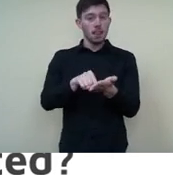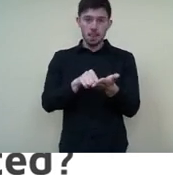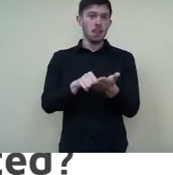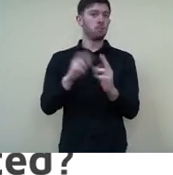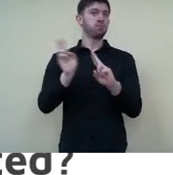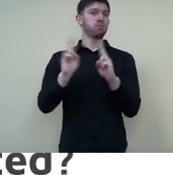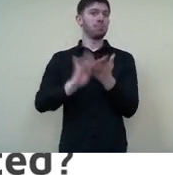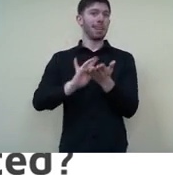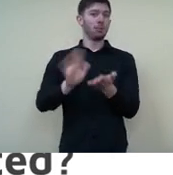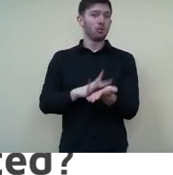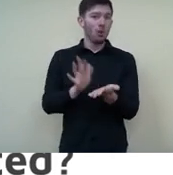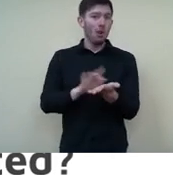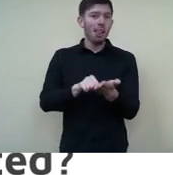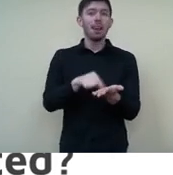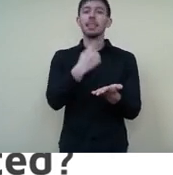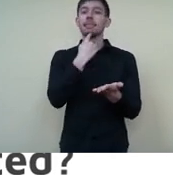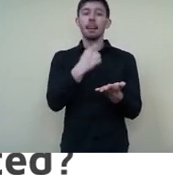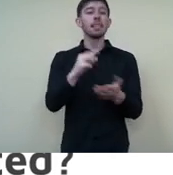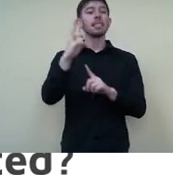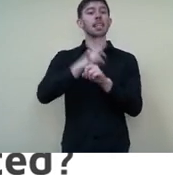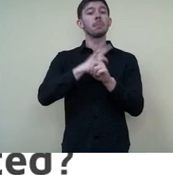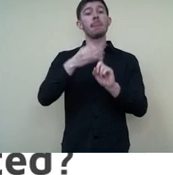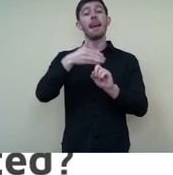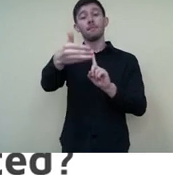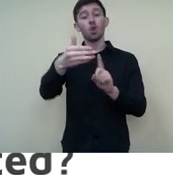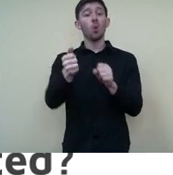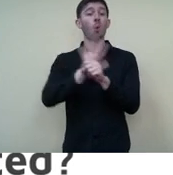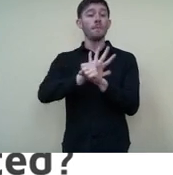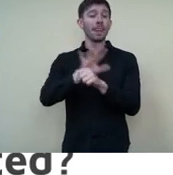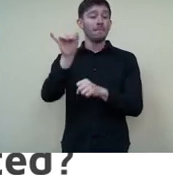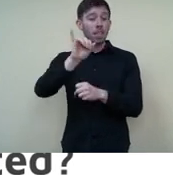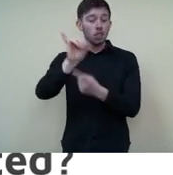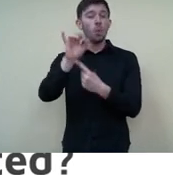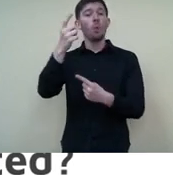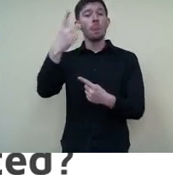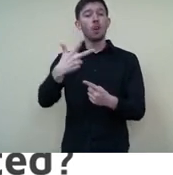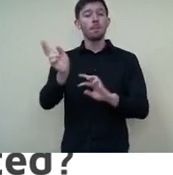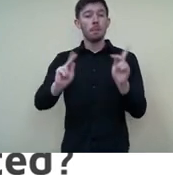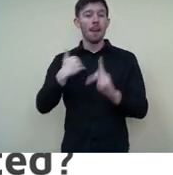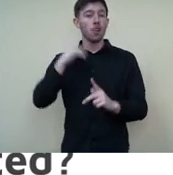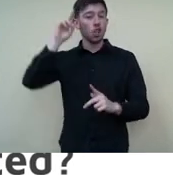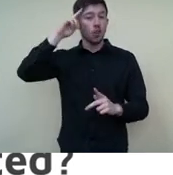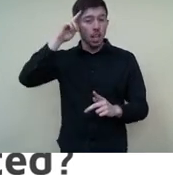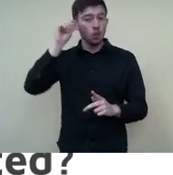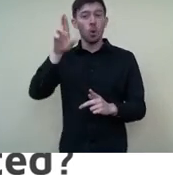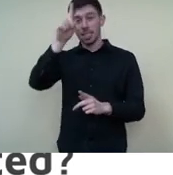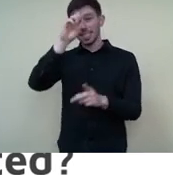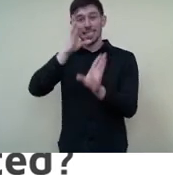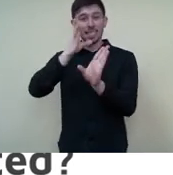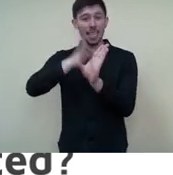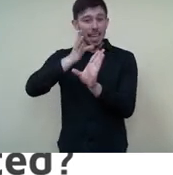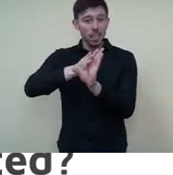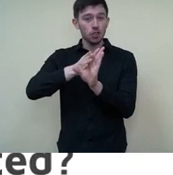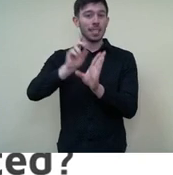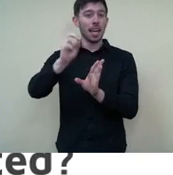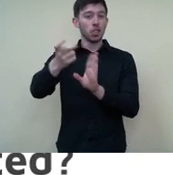that 6 months after COVID infection, around 1/3 of individuals had a neurological or psychiatric diagnosis.